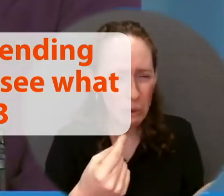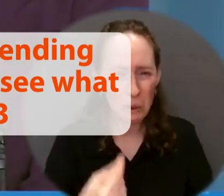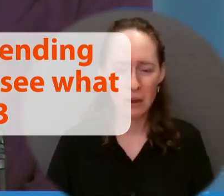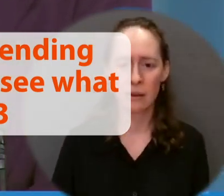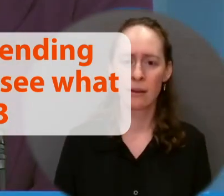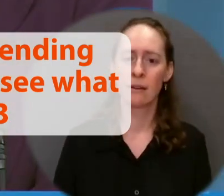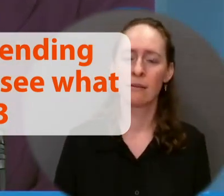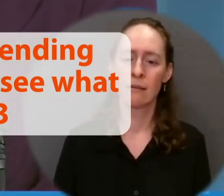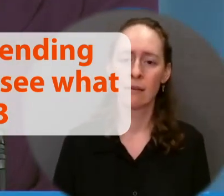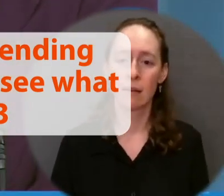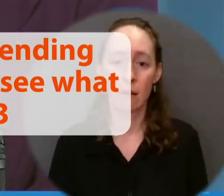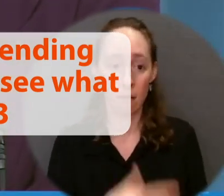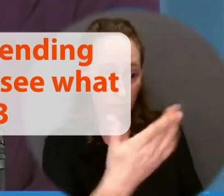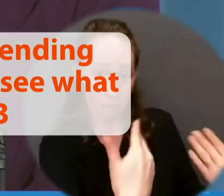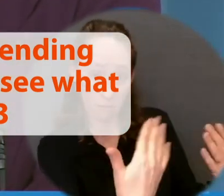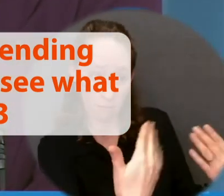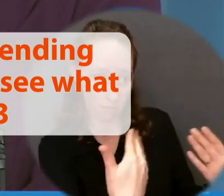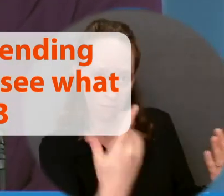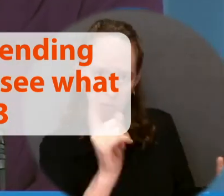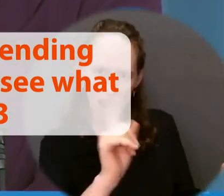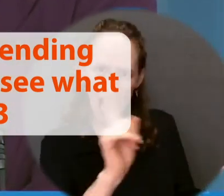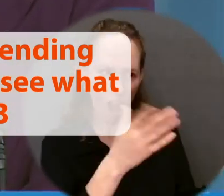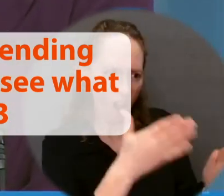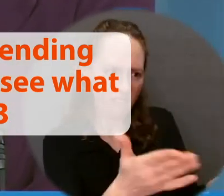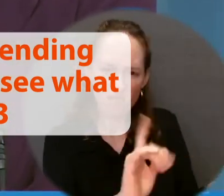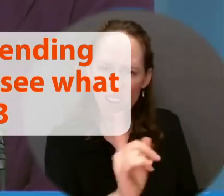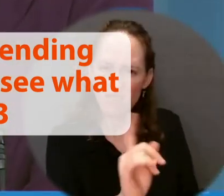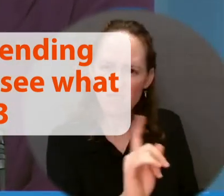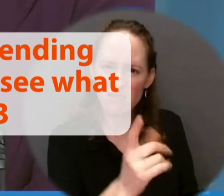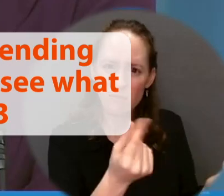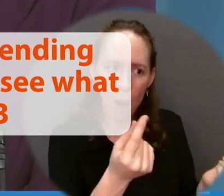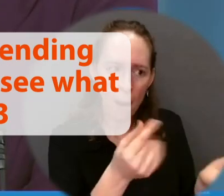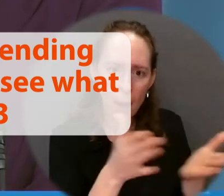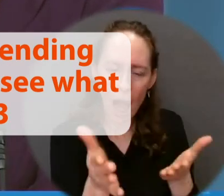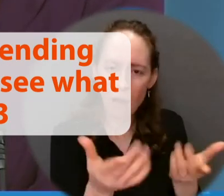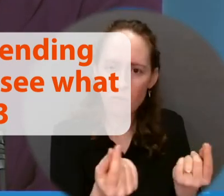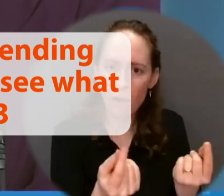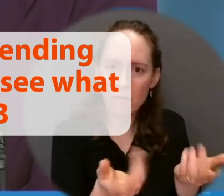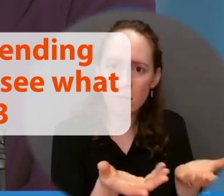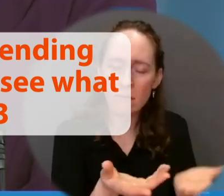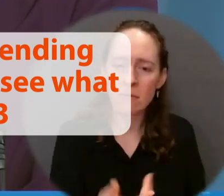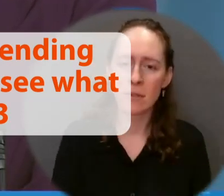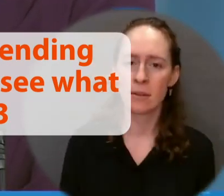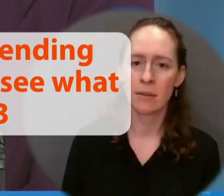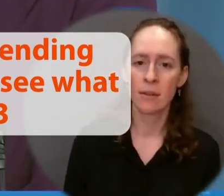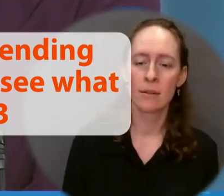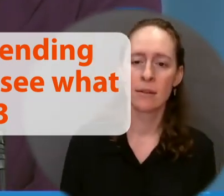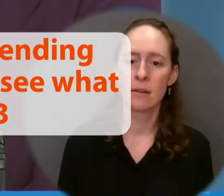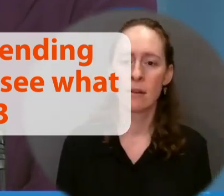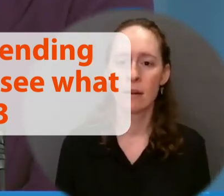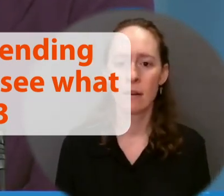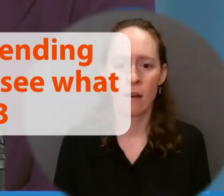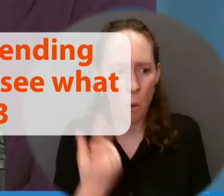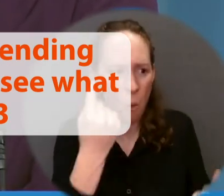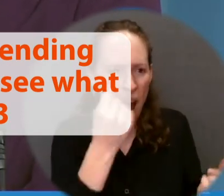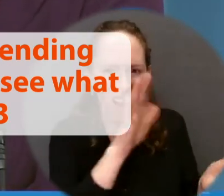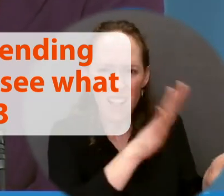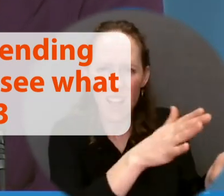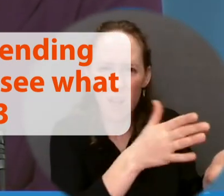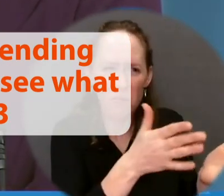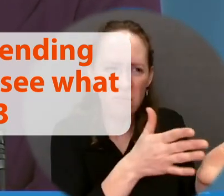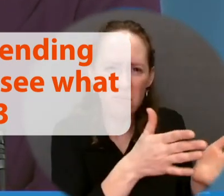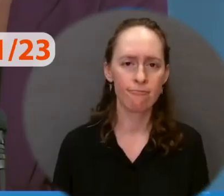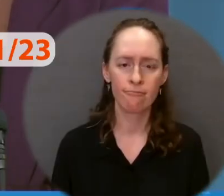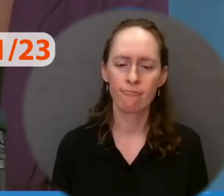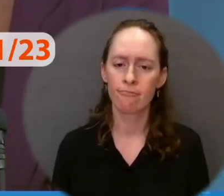are they putting forth? What is their idea of dealing with fiscal, right? Fiscal priorities. What does that look